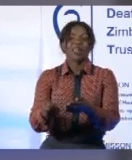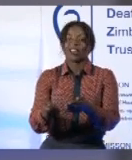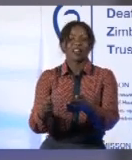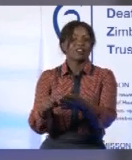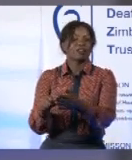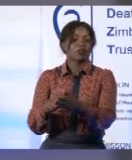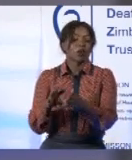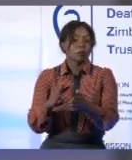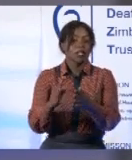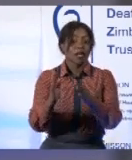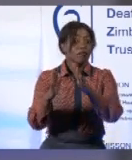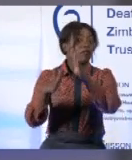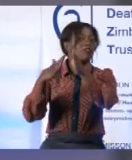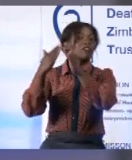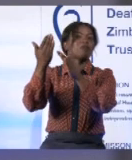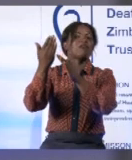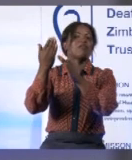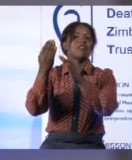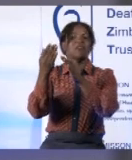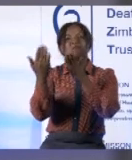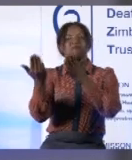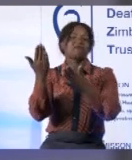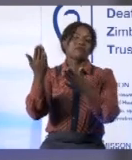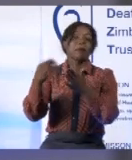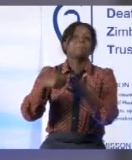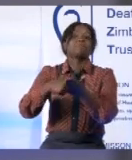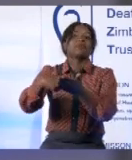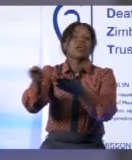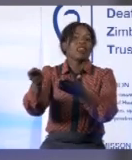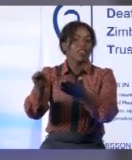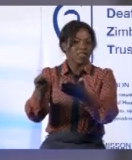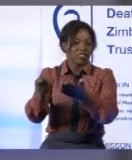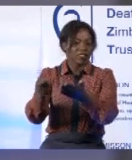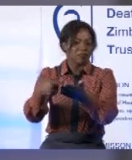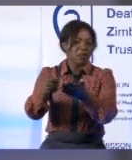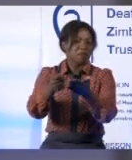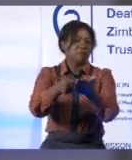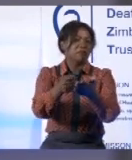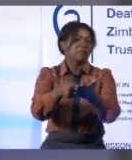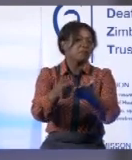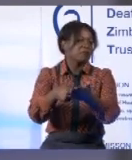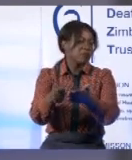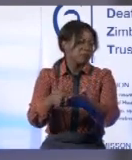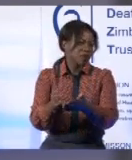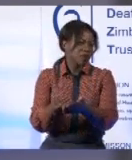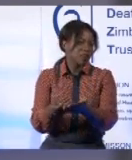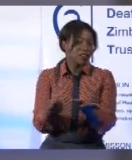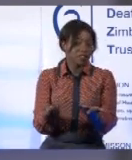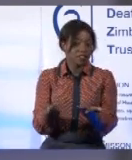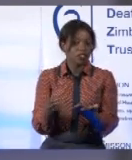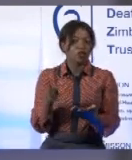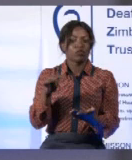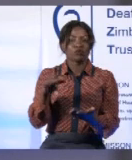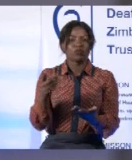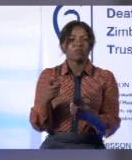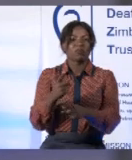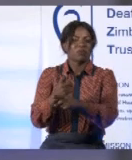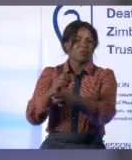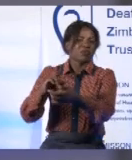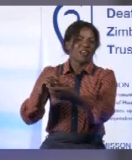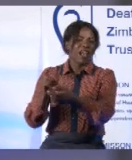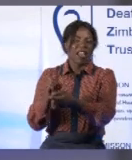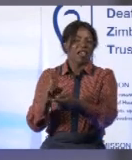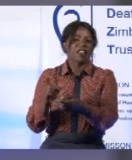Badar and Vaningovachi. I was in Yanu Tiramun, steady, like we were in a relationship. And I got Tongo